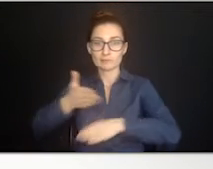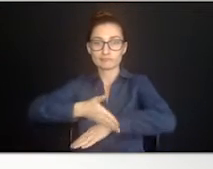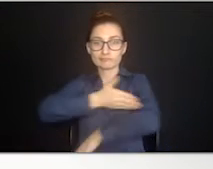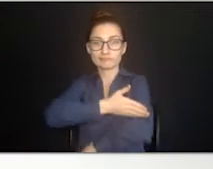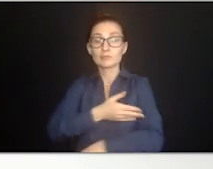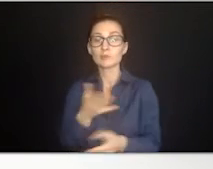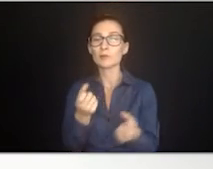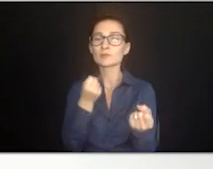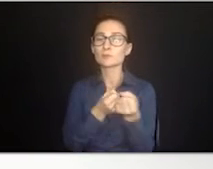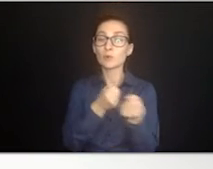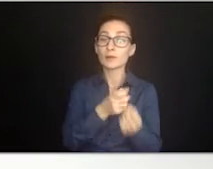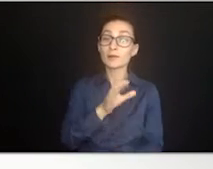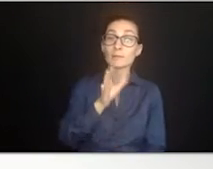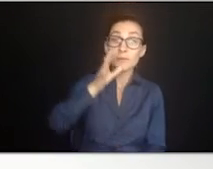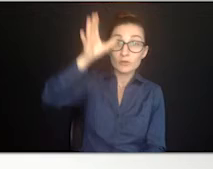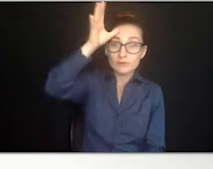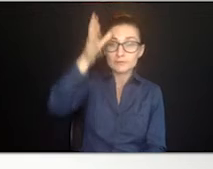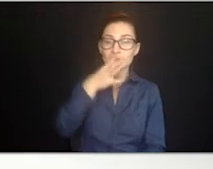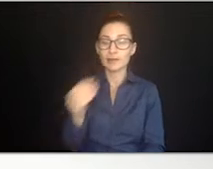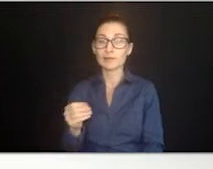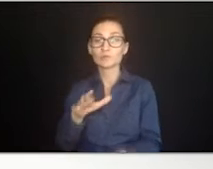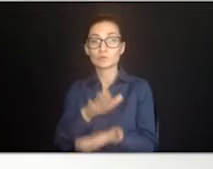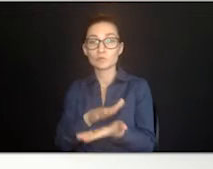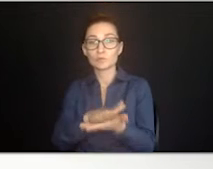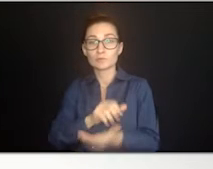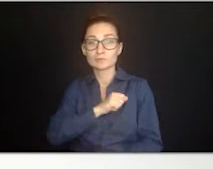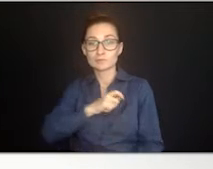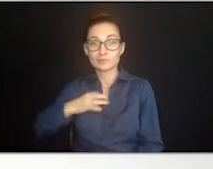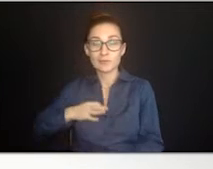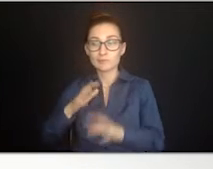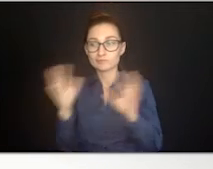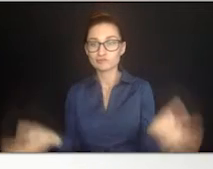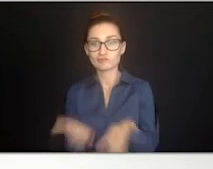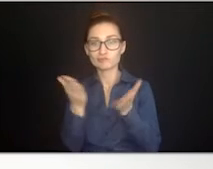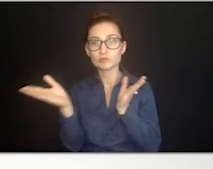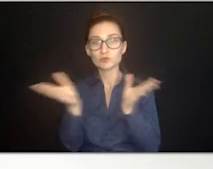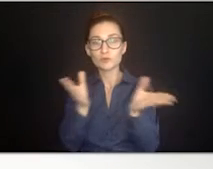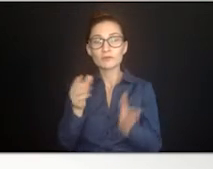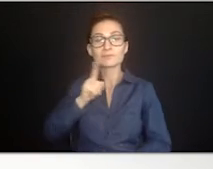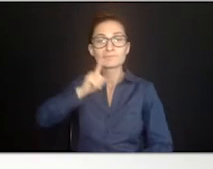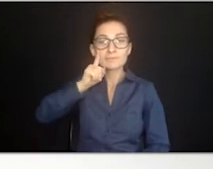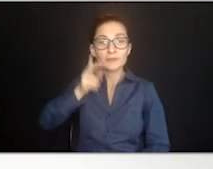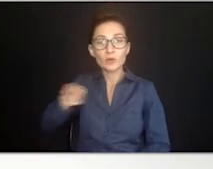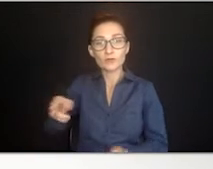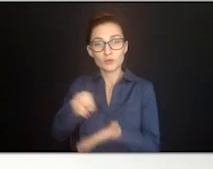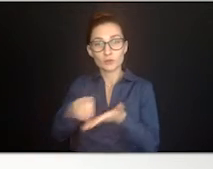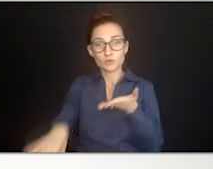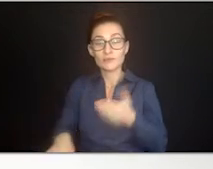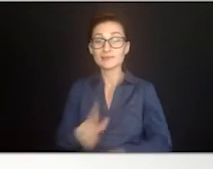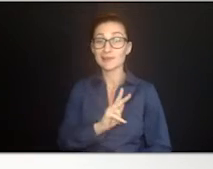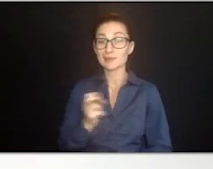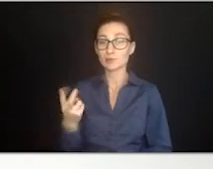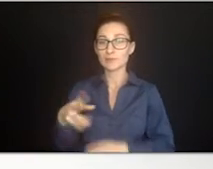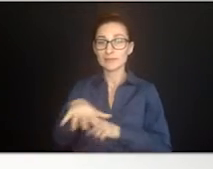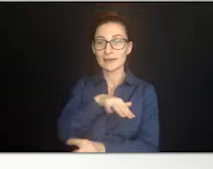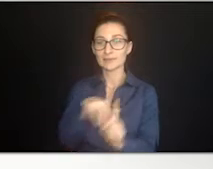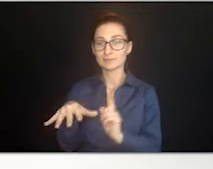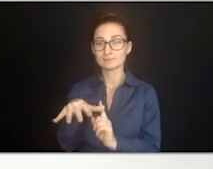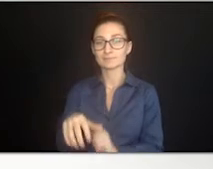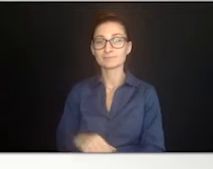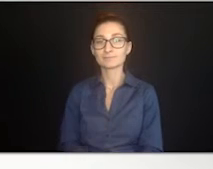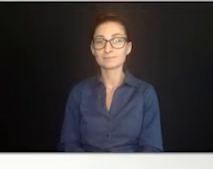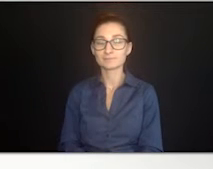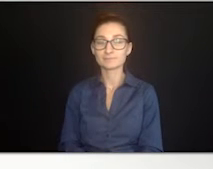parents and school personnel in Florida serving students who are deaf and hard of hearing in a K-12 setting.